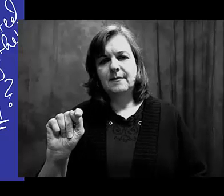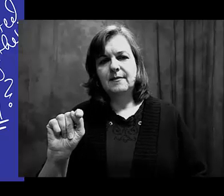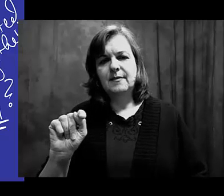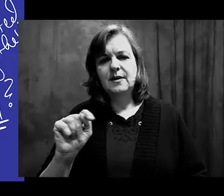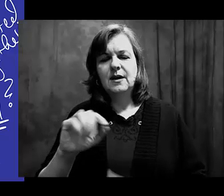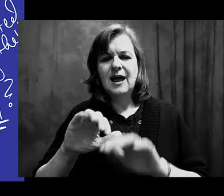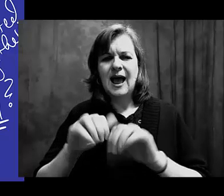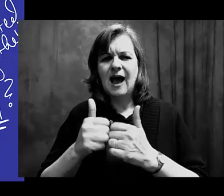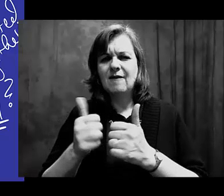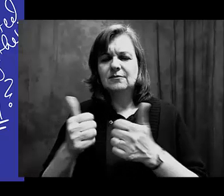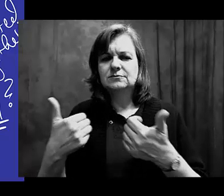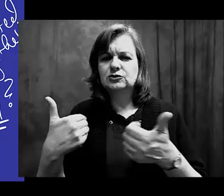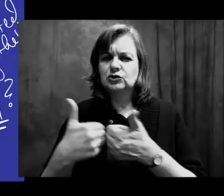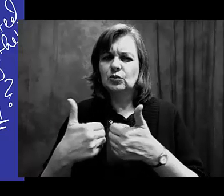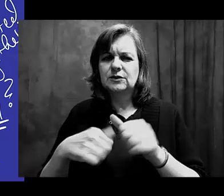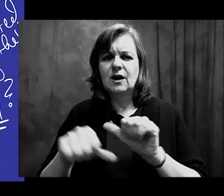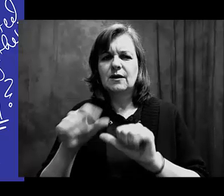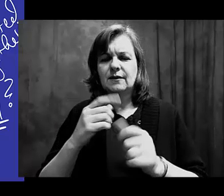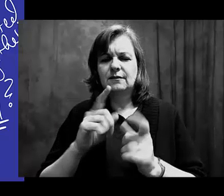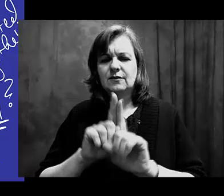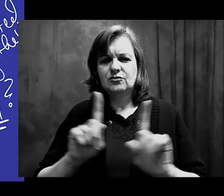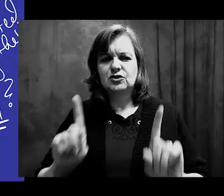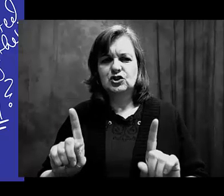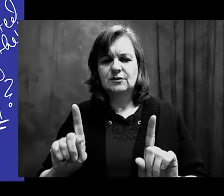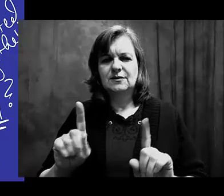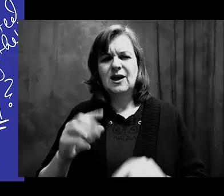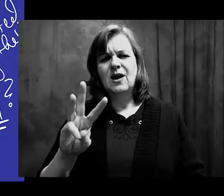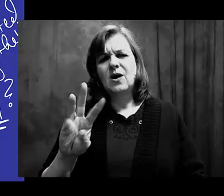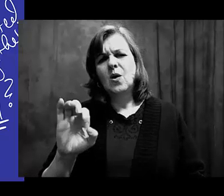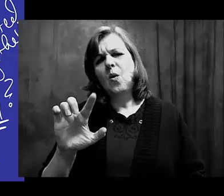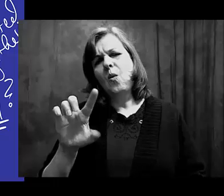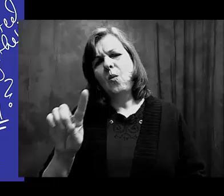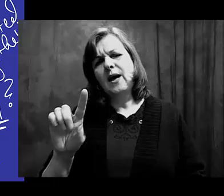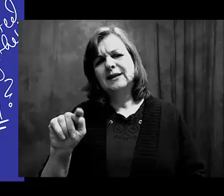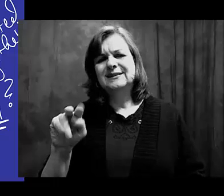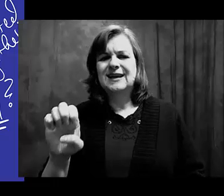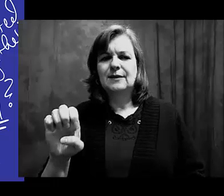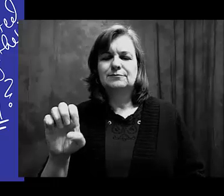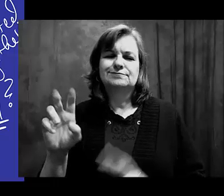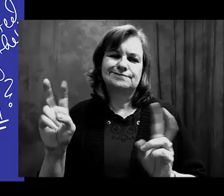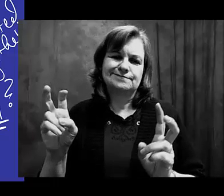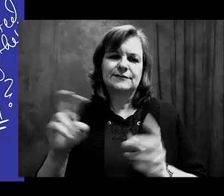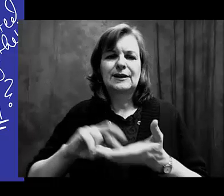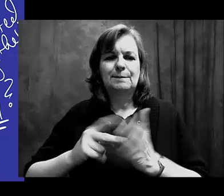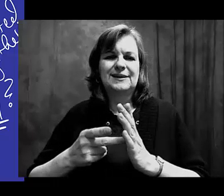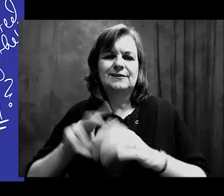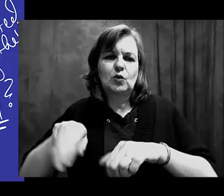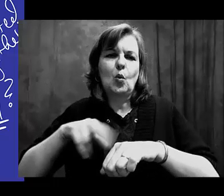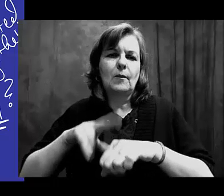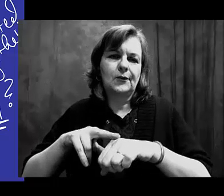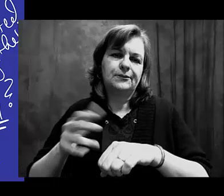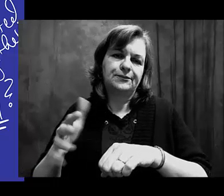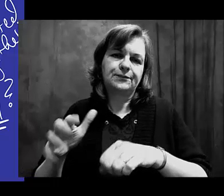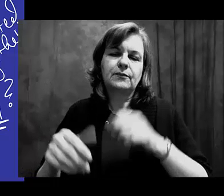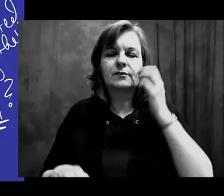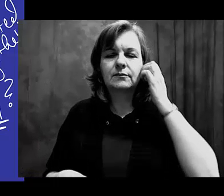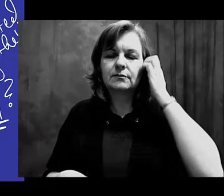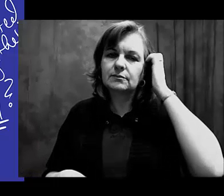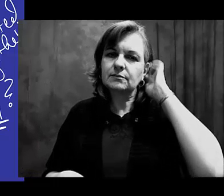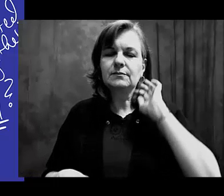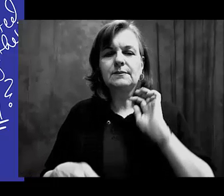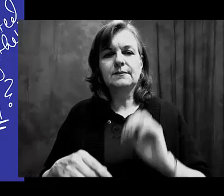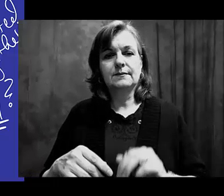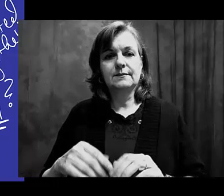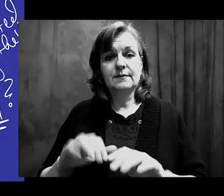type means, we'll say normal for now. Okay? So how close are